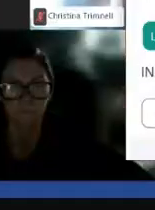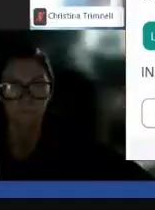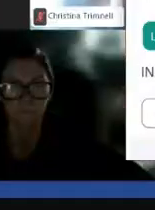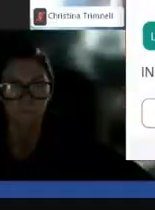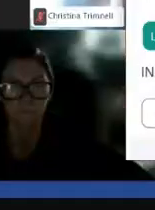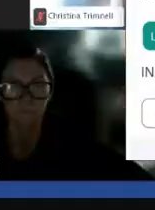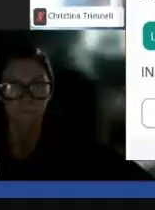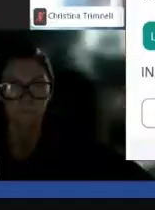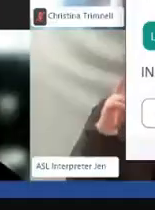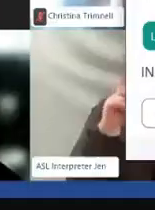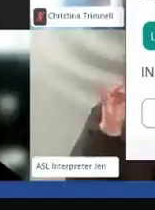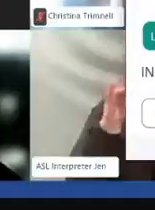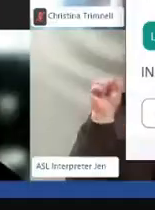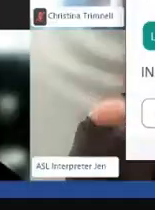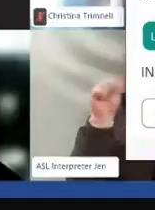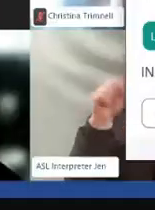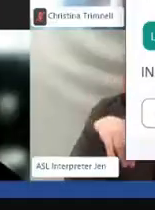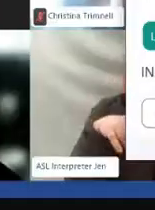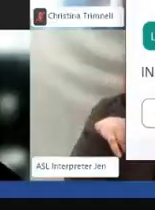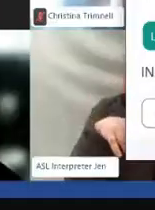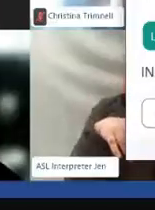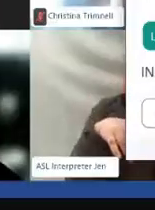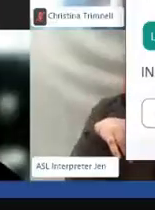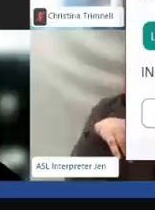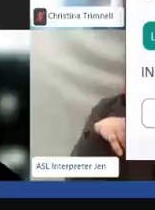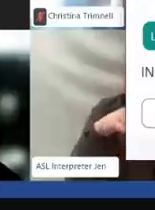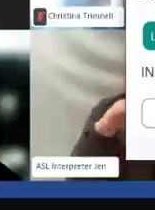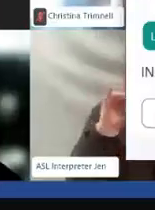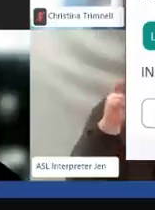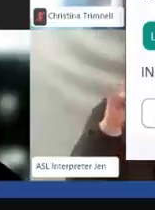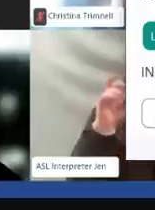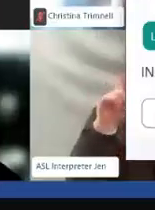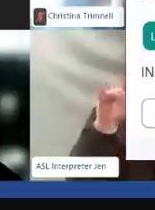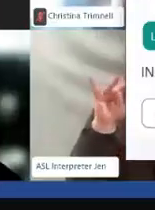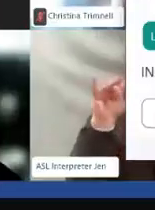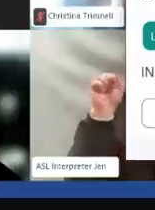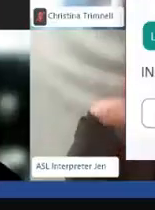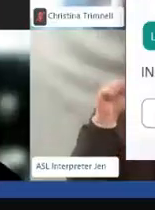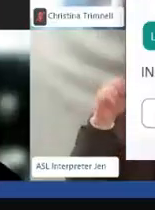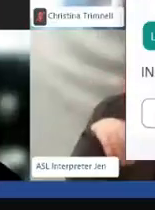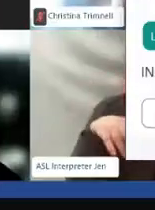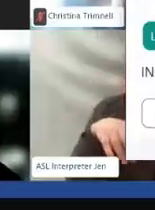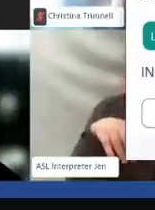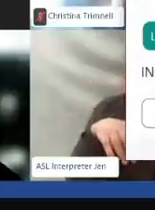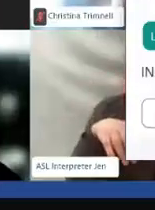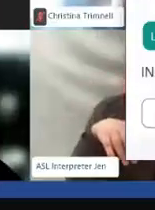This is Jennifer David, yes. Amy. This is Jennifer David, yes. Okay, thank you.